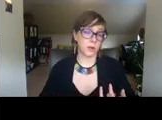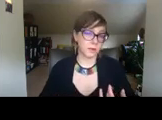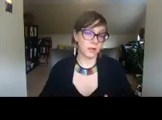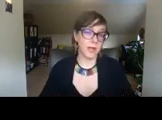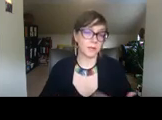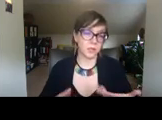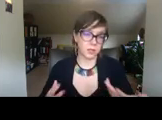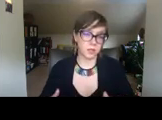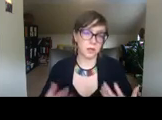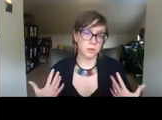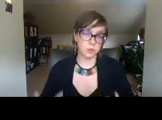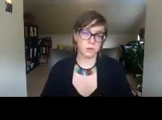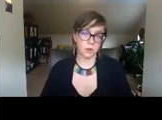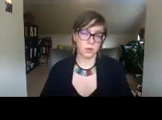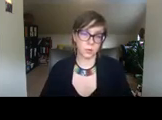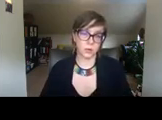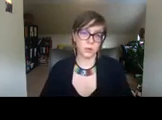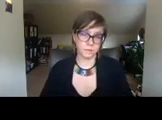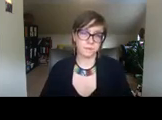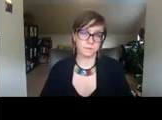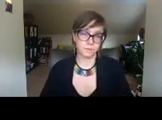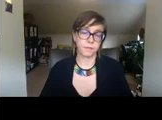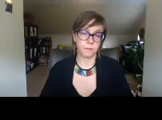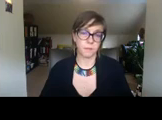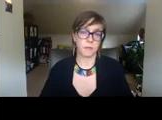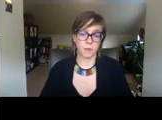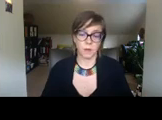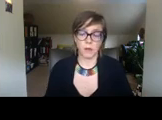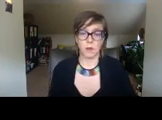increase productivity and efficiency of use of your interpreters.